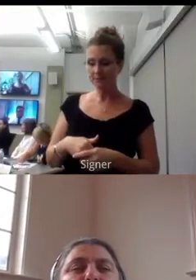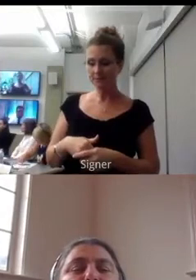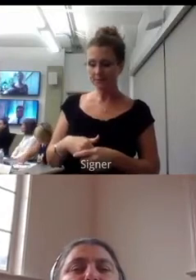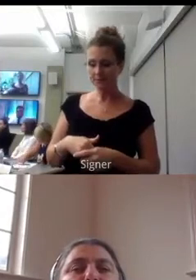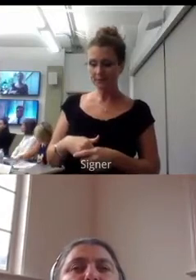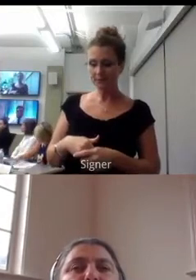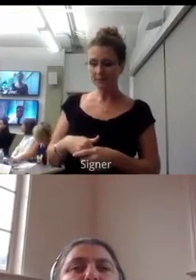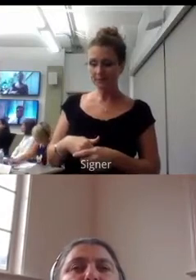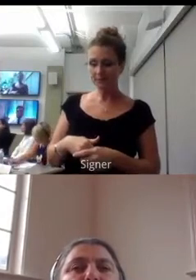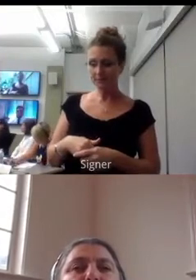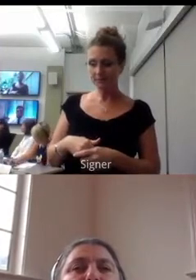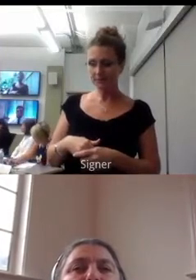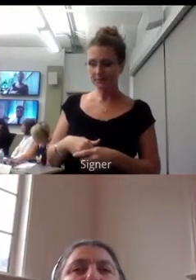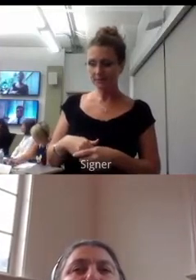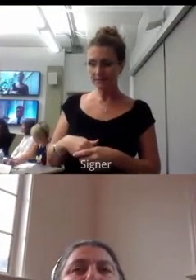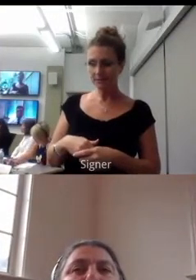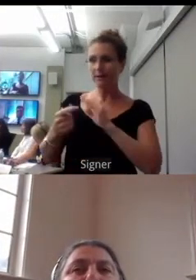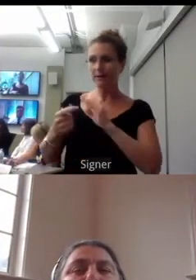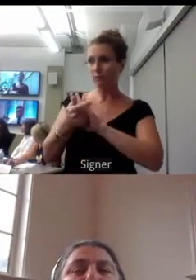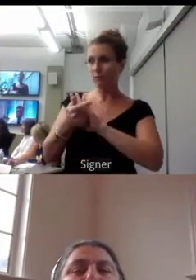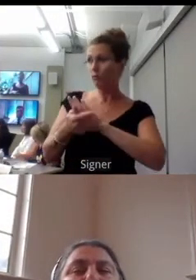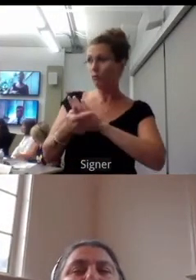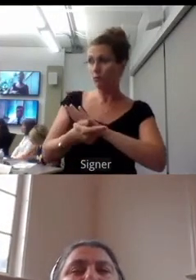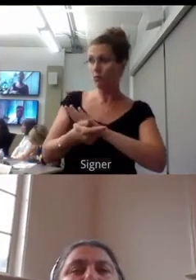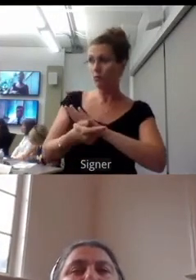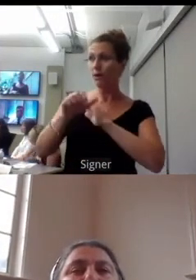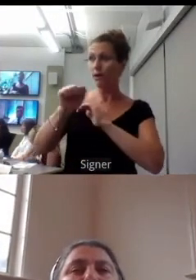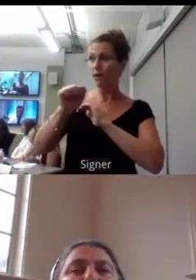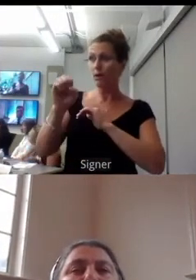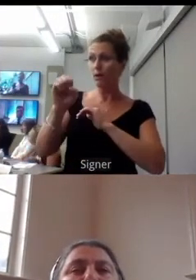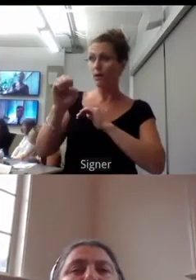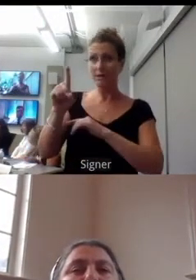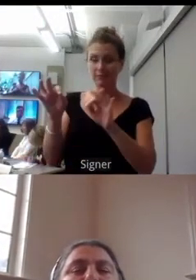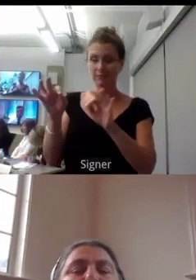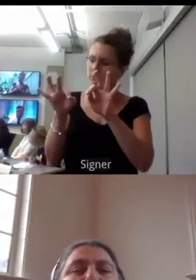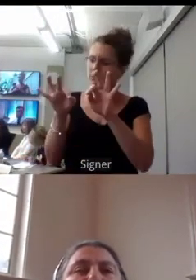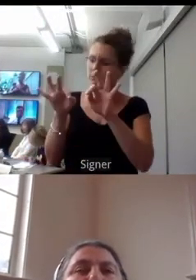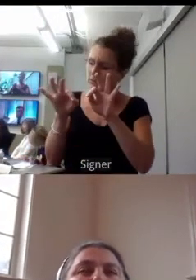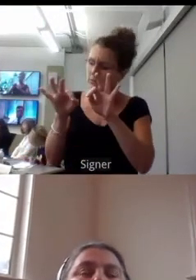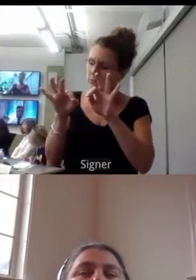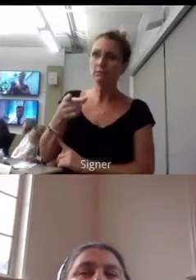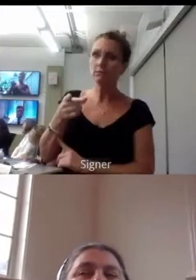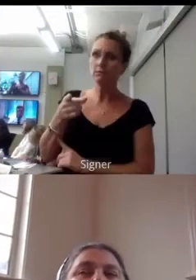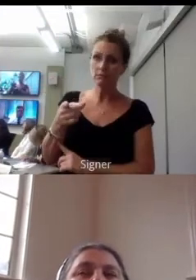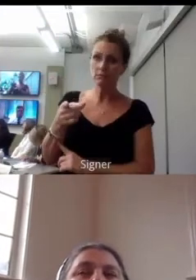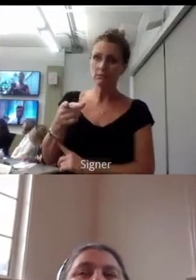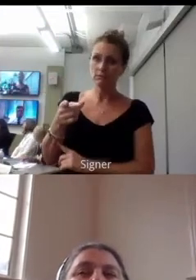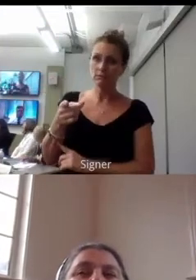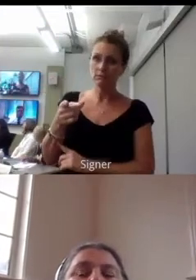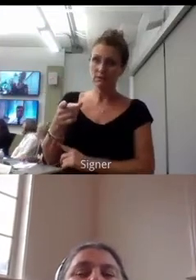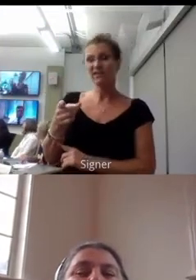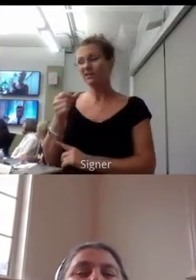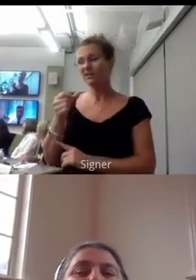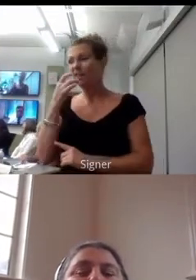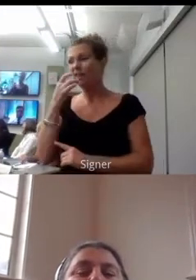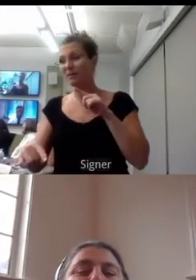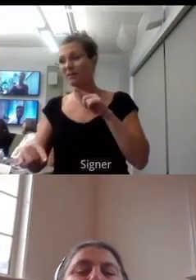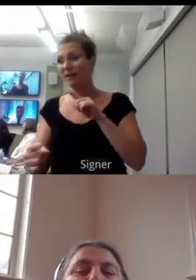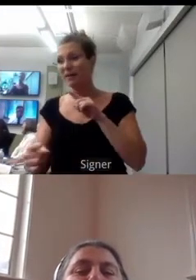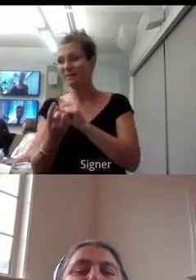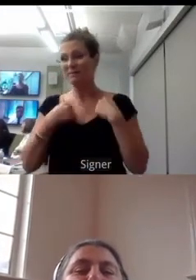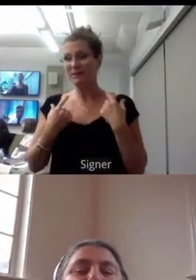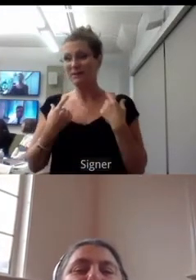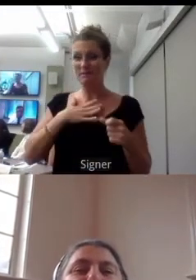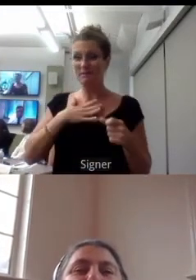for Ontarians with Disabilities Act. She had the misfortune of meeting me in my capacity doing advocacy from the community side,